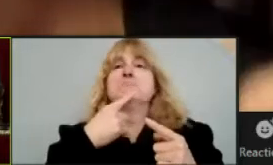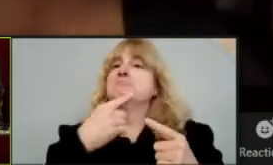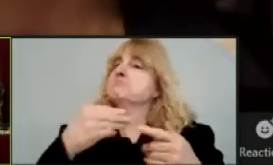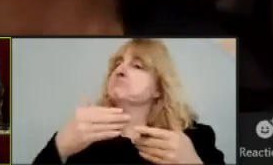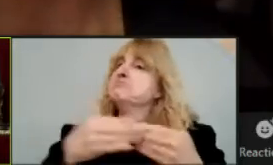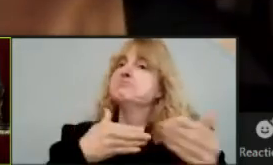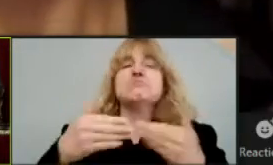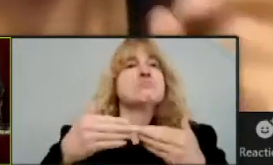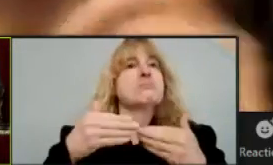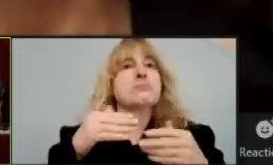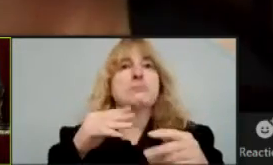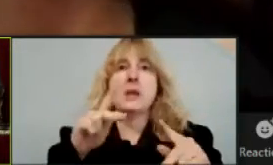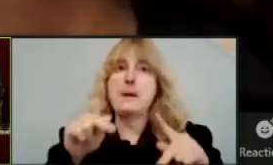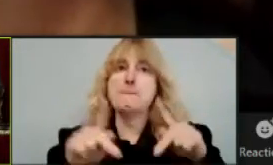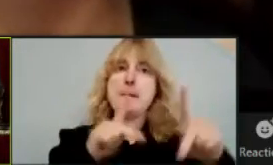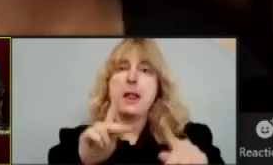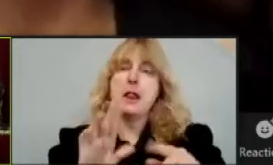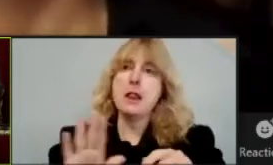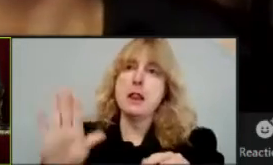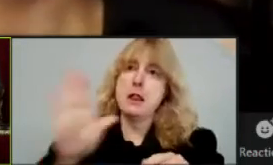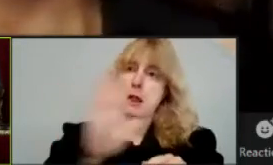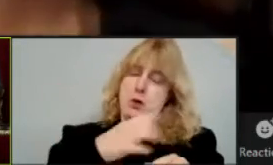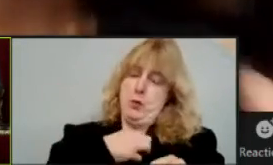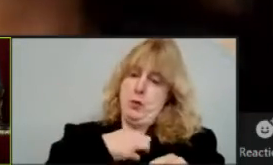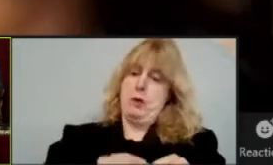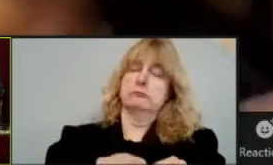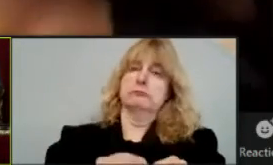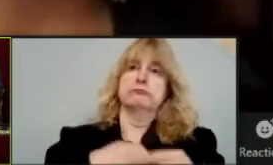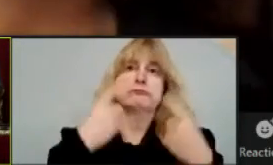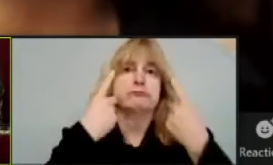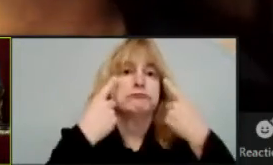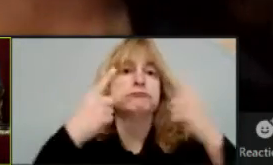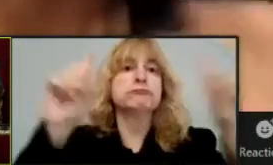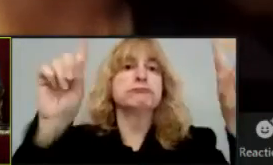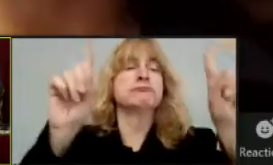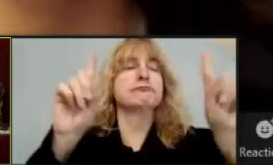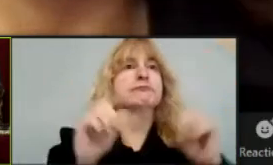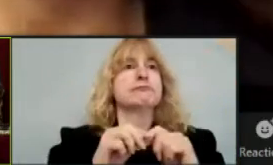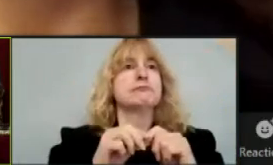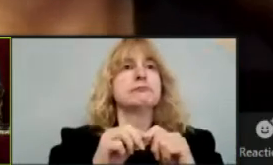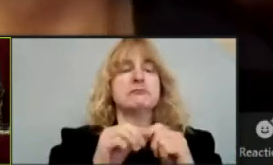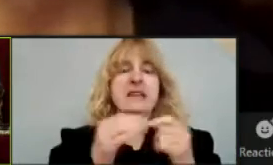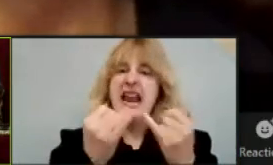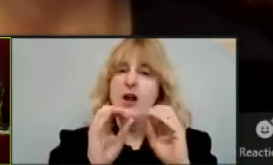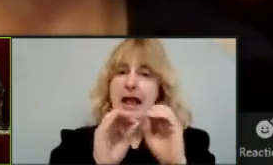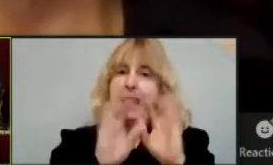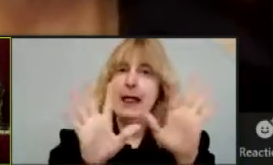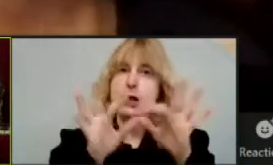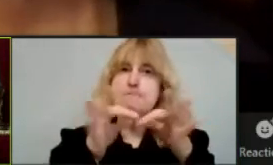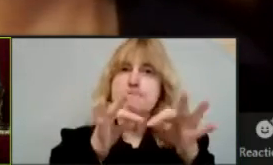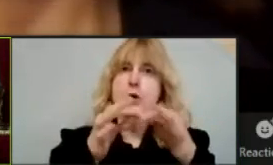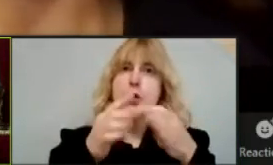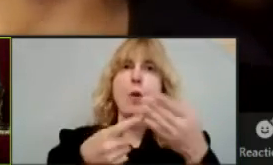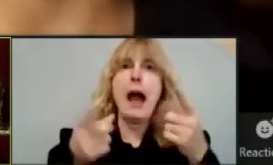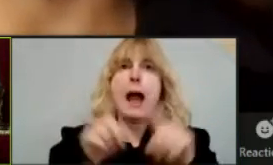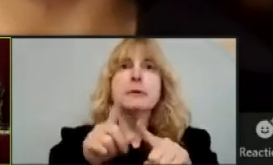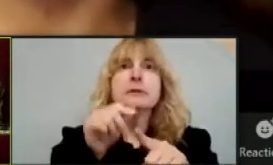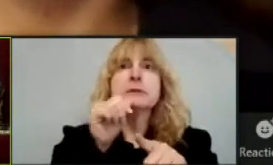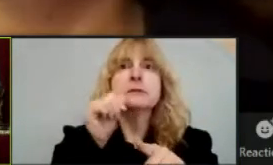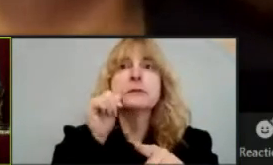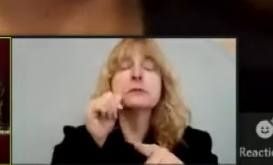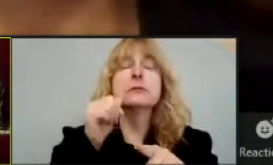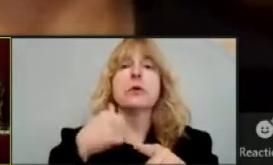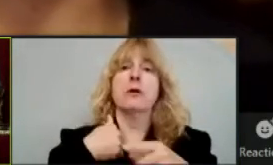people's will prevailed. So let's be real clear. What happened yesterday? We have had 4